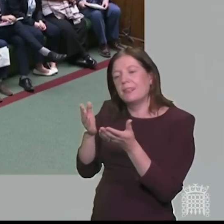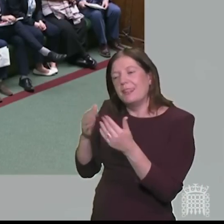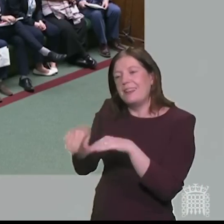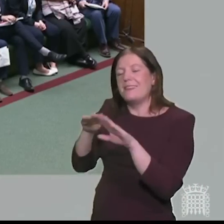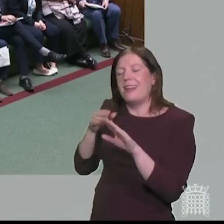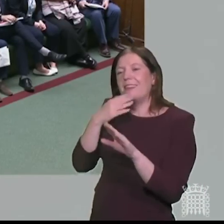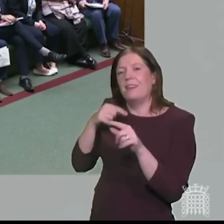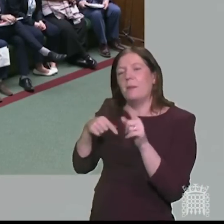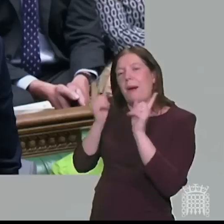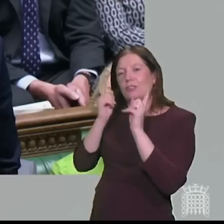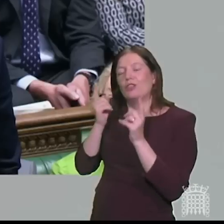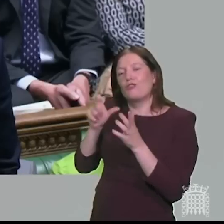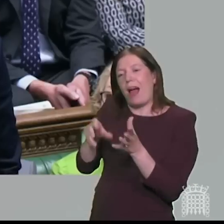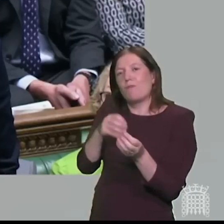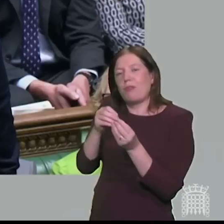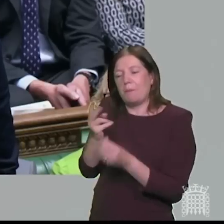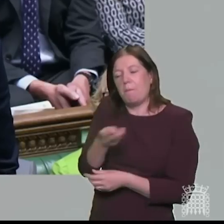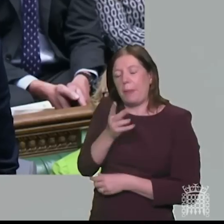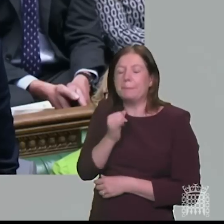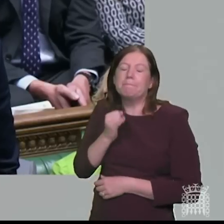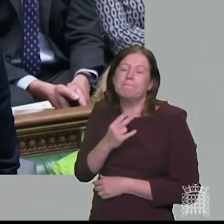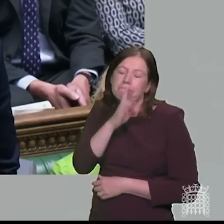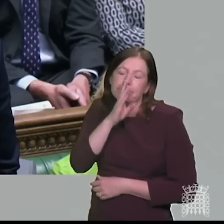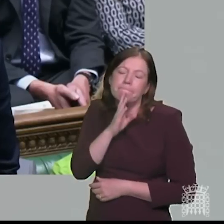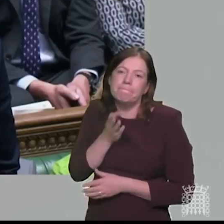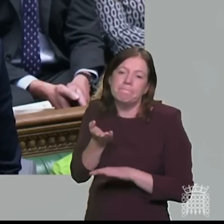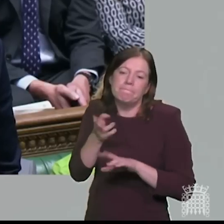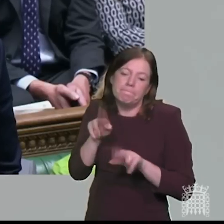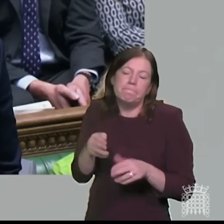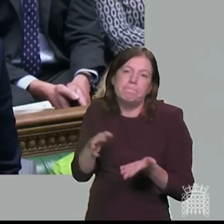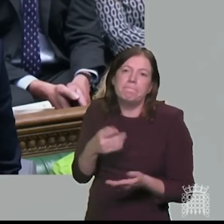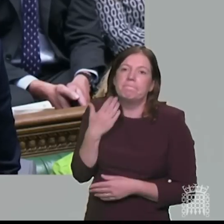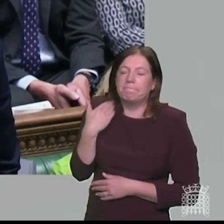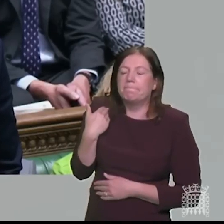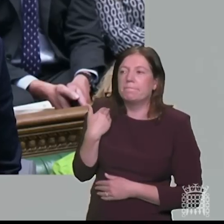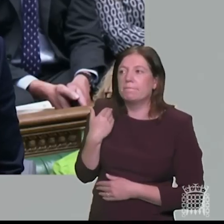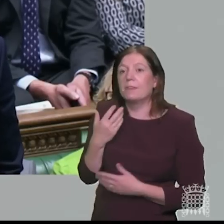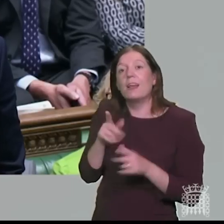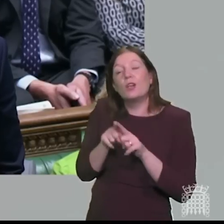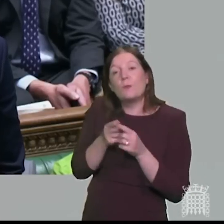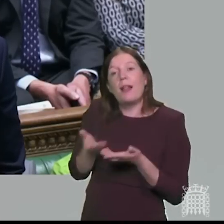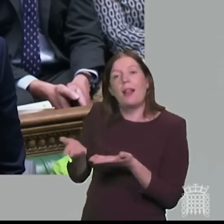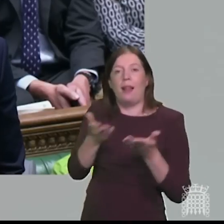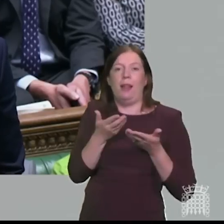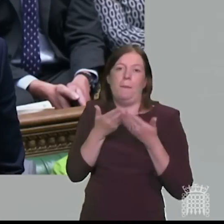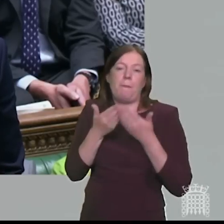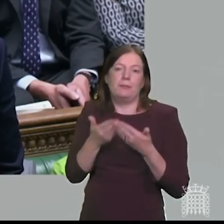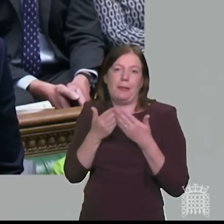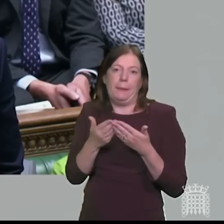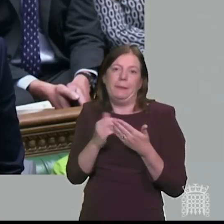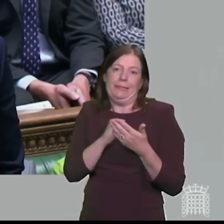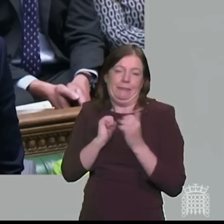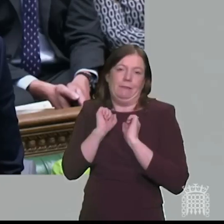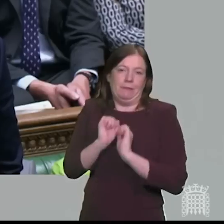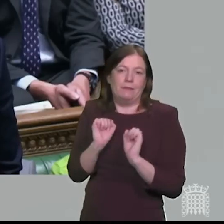team former manager Craig Brown, who both so sadly passed in recent days, and to all Muslims who are celebrating Eid